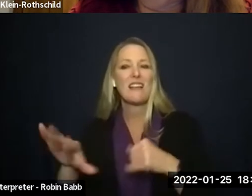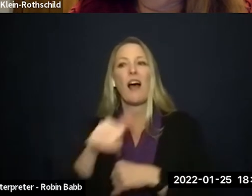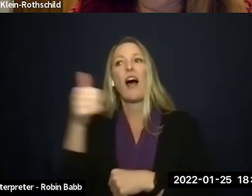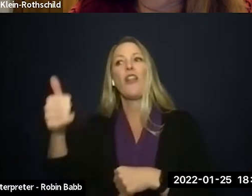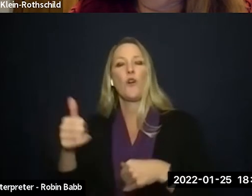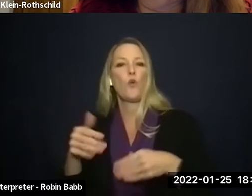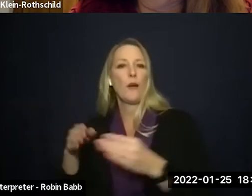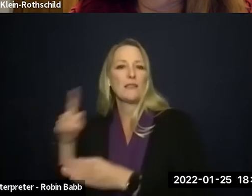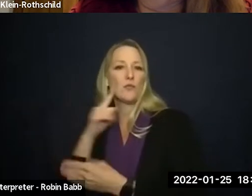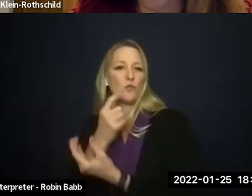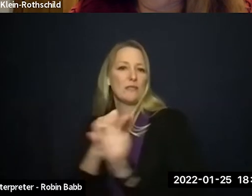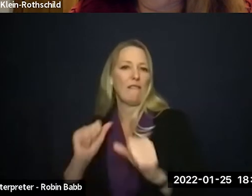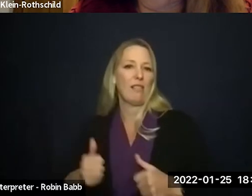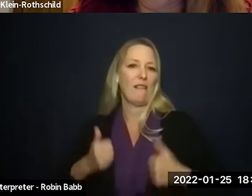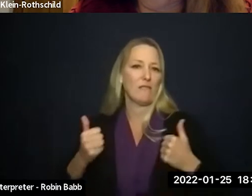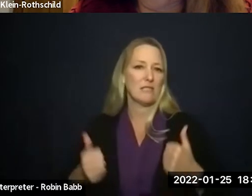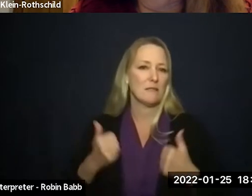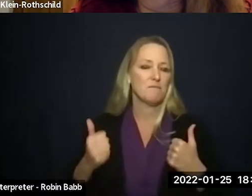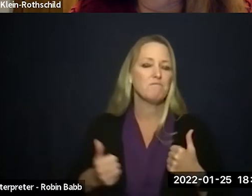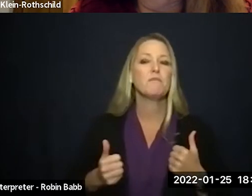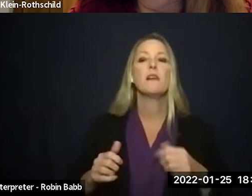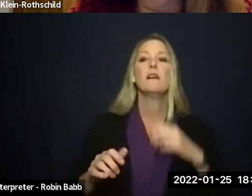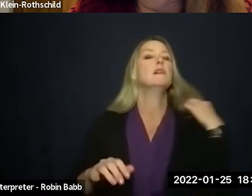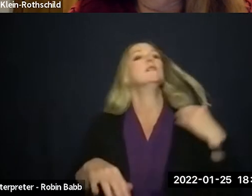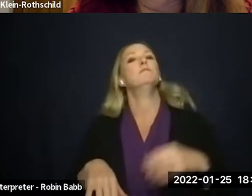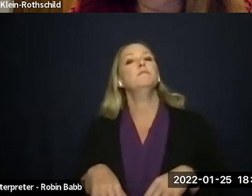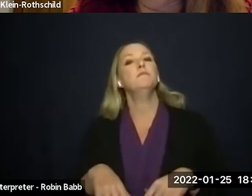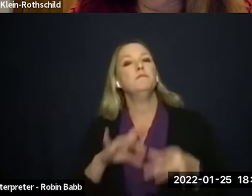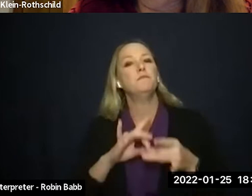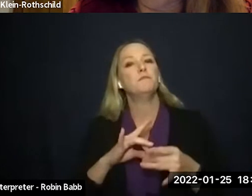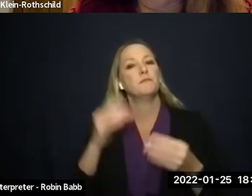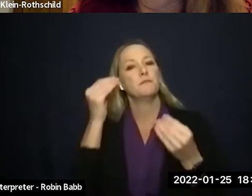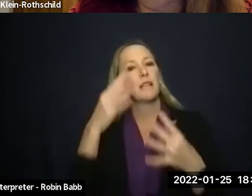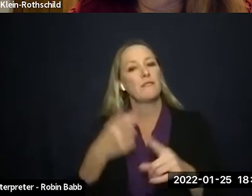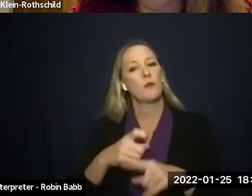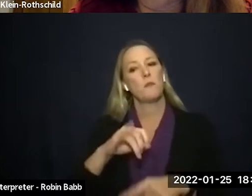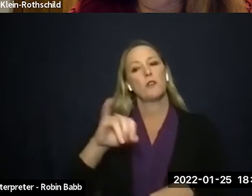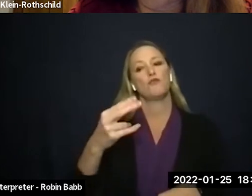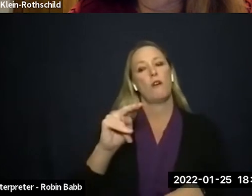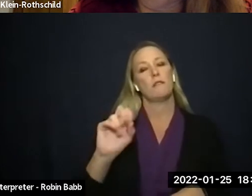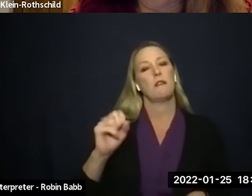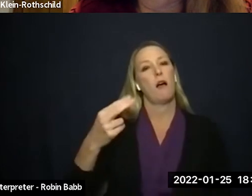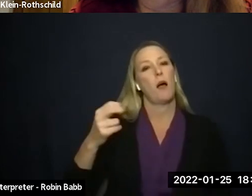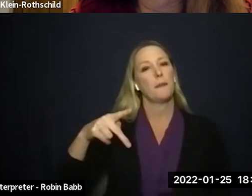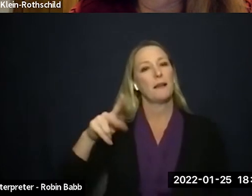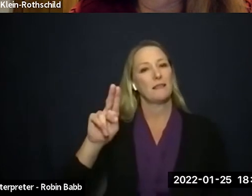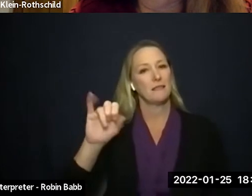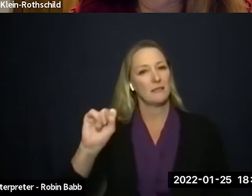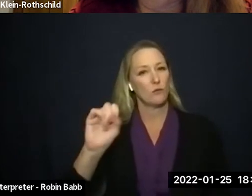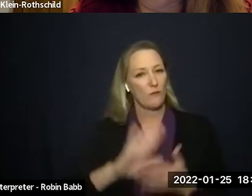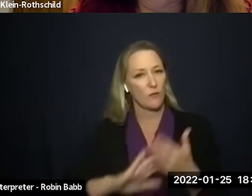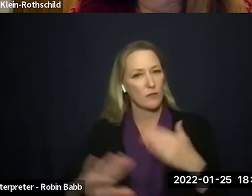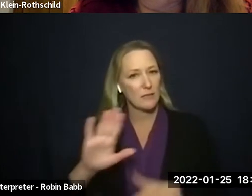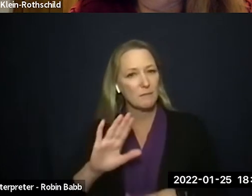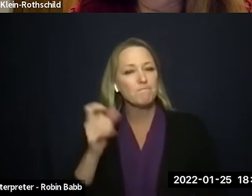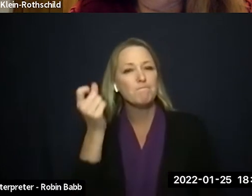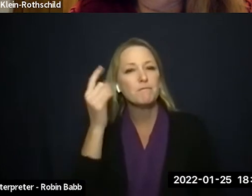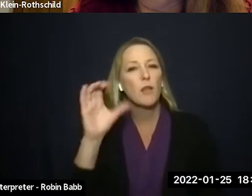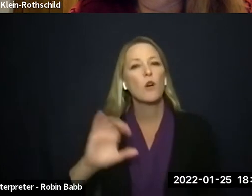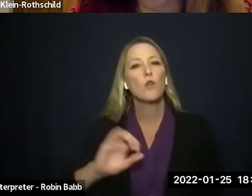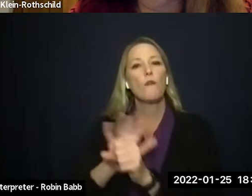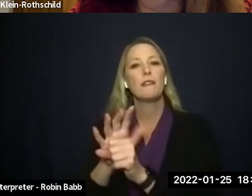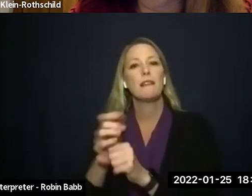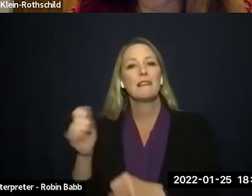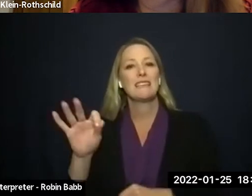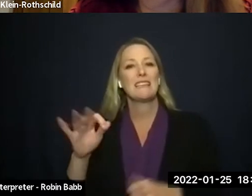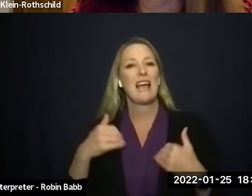so furthermore according to data published by johns hopkins university the coven 19 has a u.s mortality